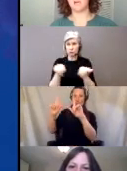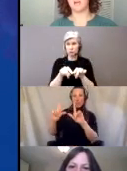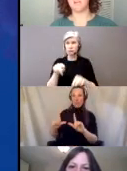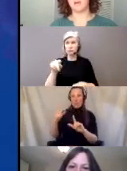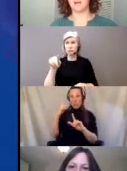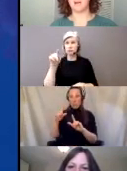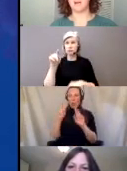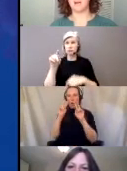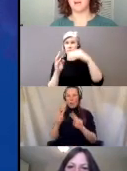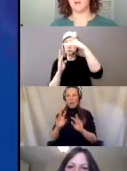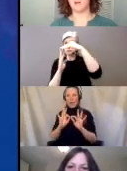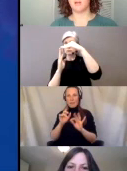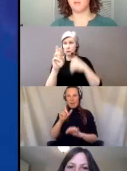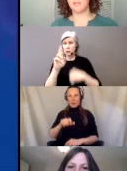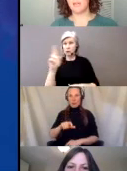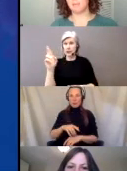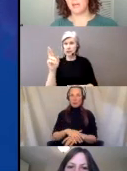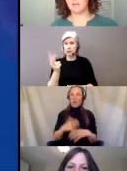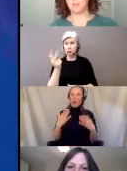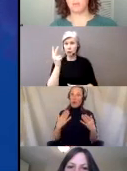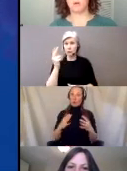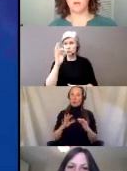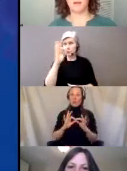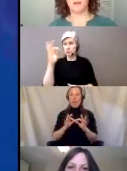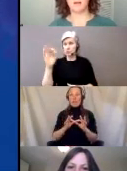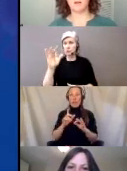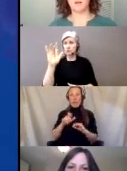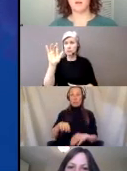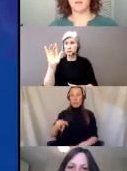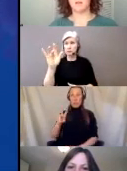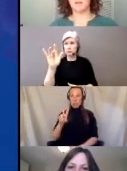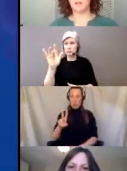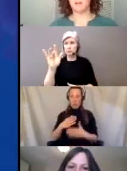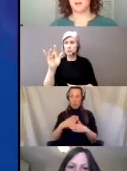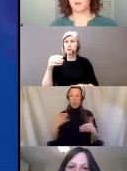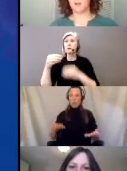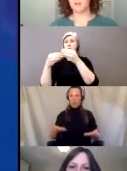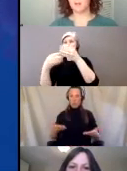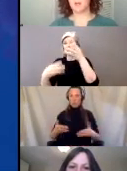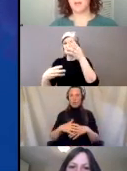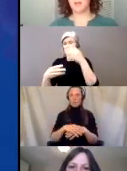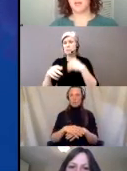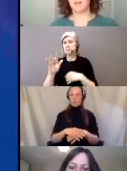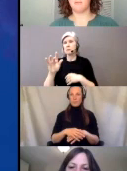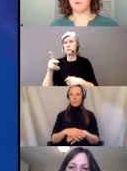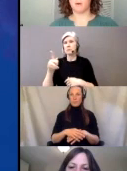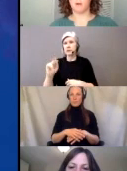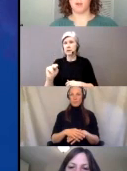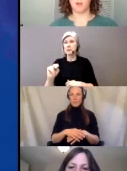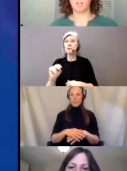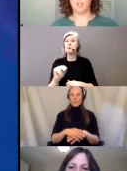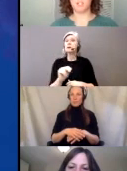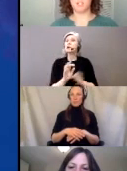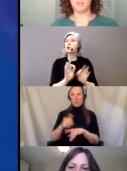the interpretation screen, and you just have to choose your language. We have interpreters for the